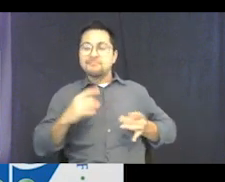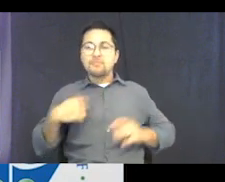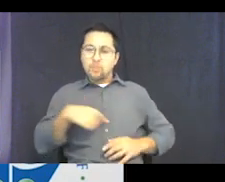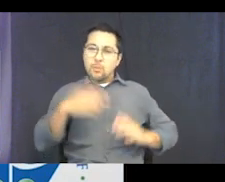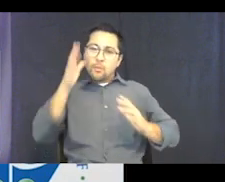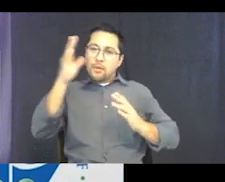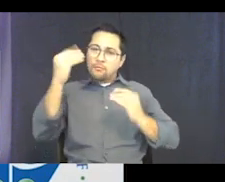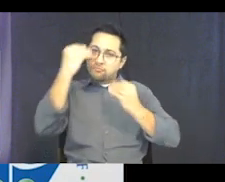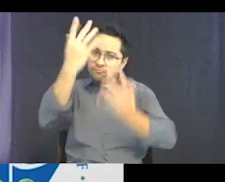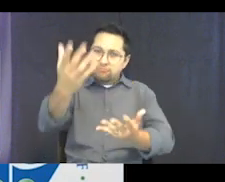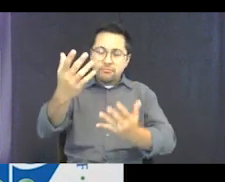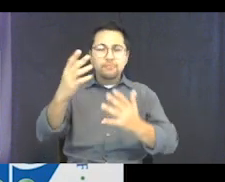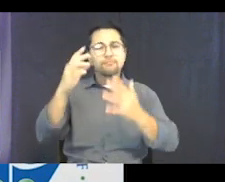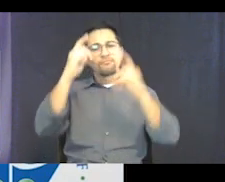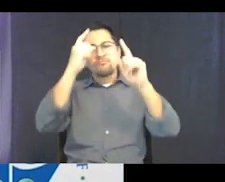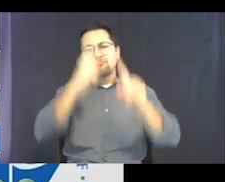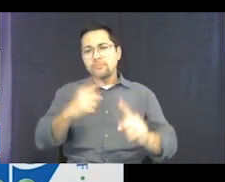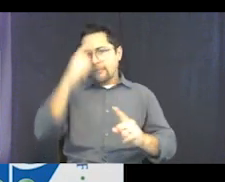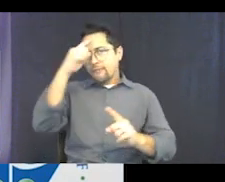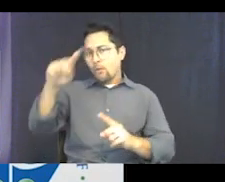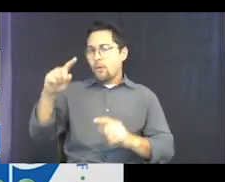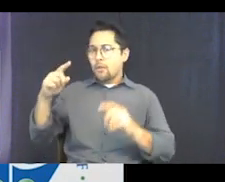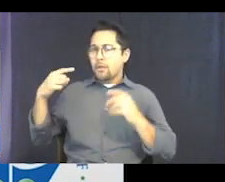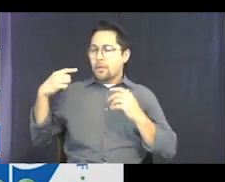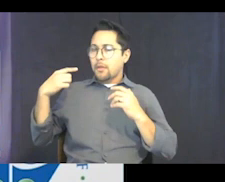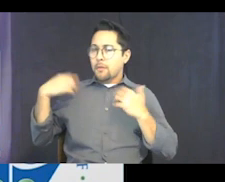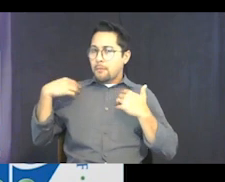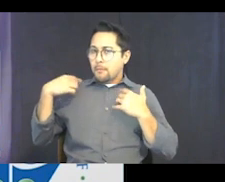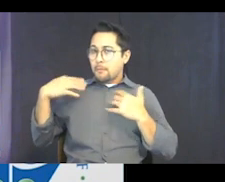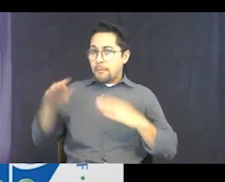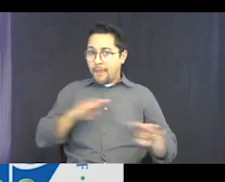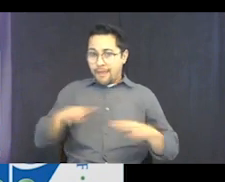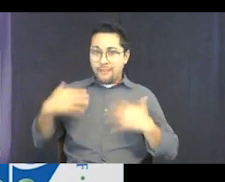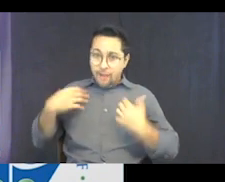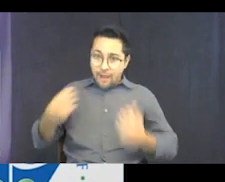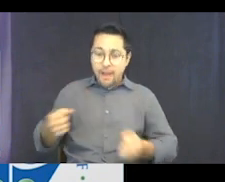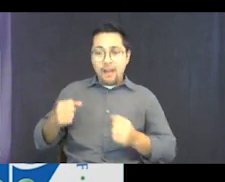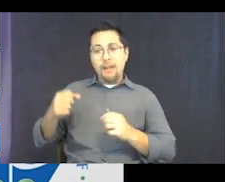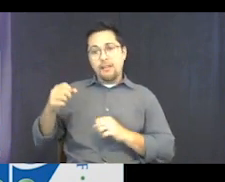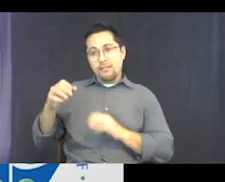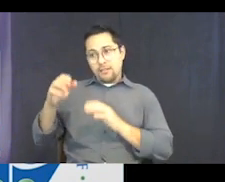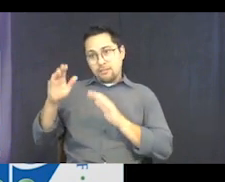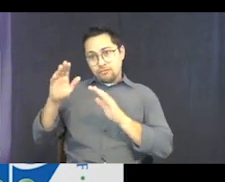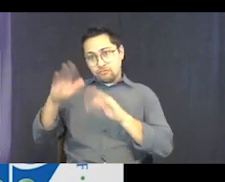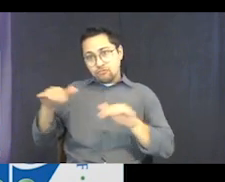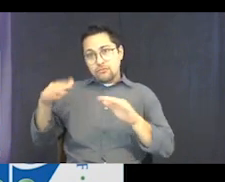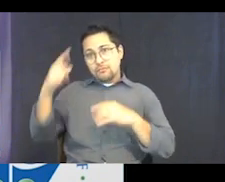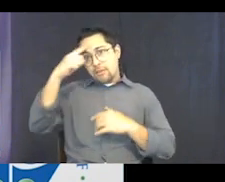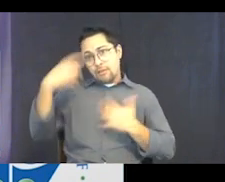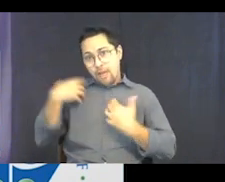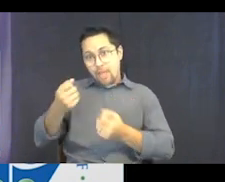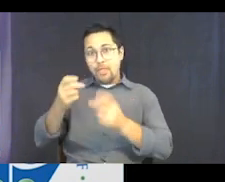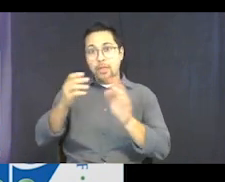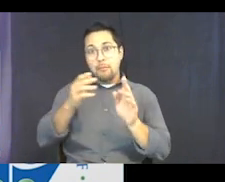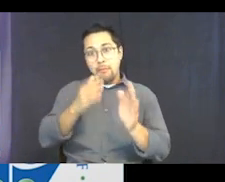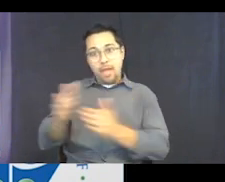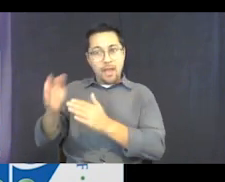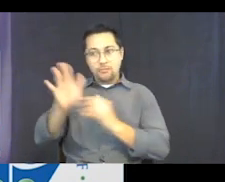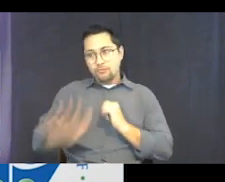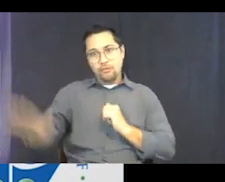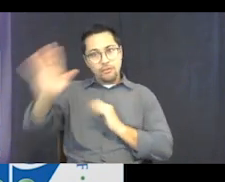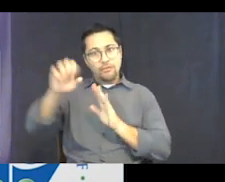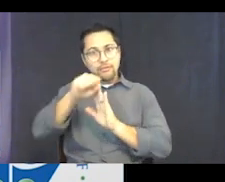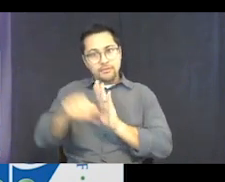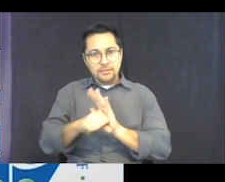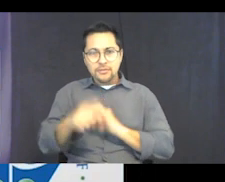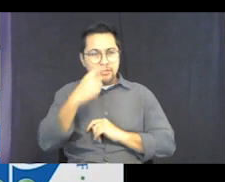you with an overview of the behavioral health or children's mental health lens throughout the state of Florida. Dr. Karinko,